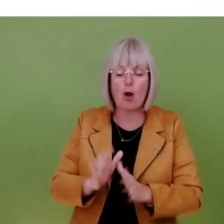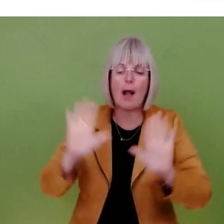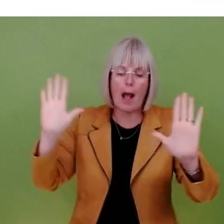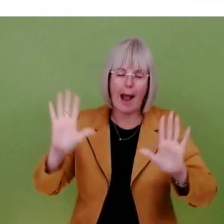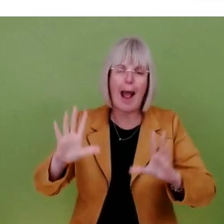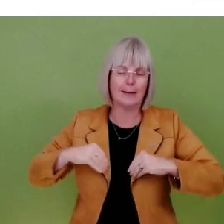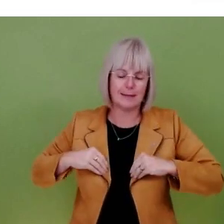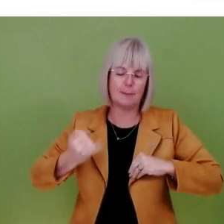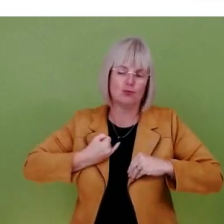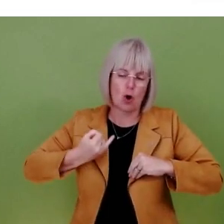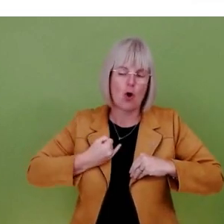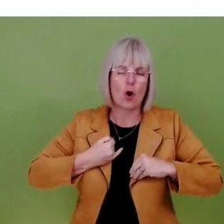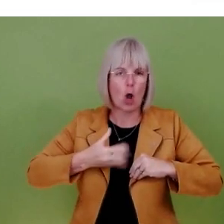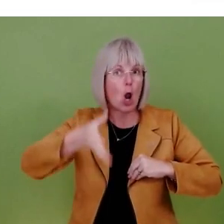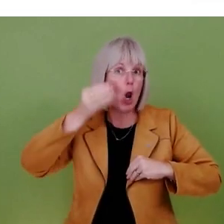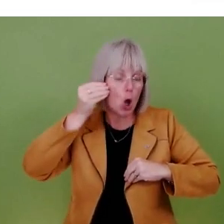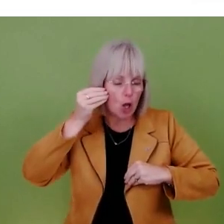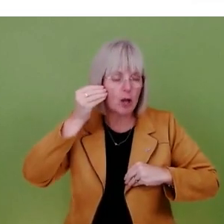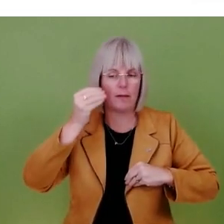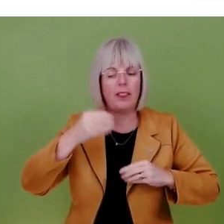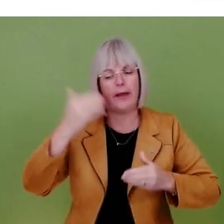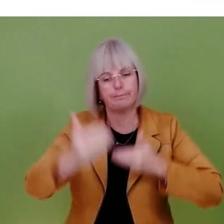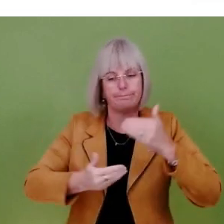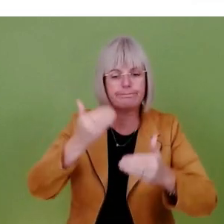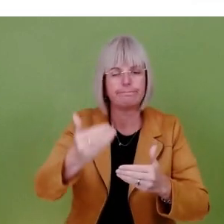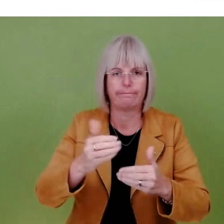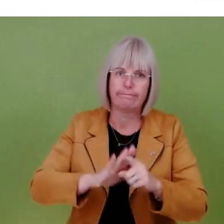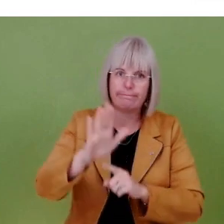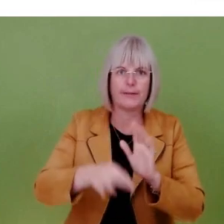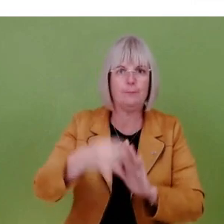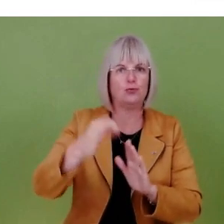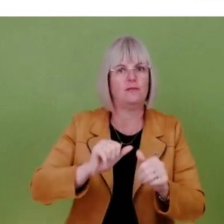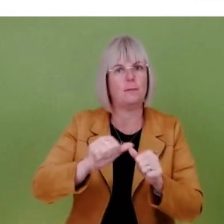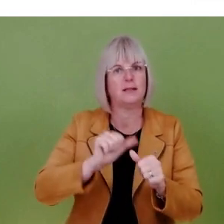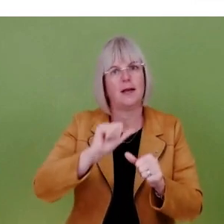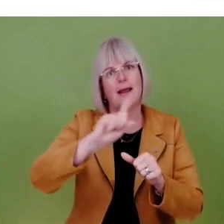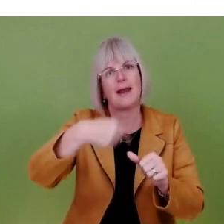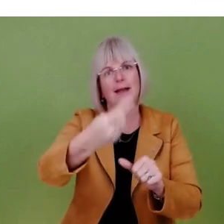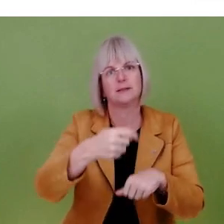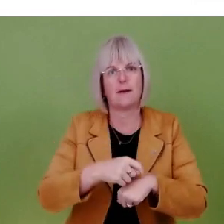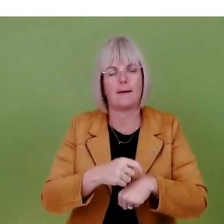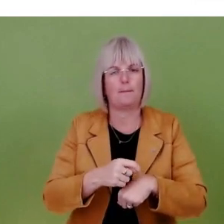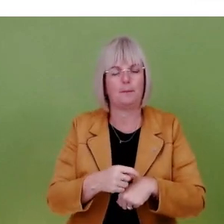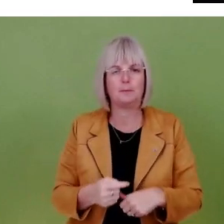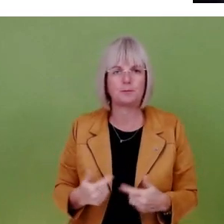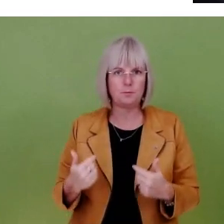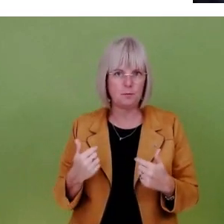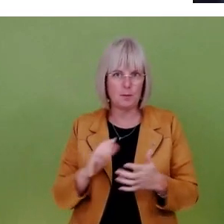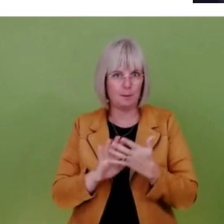time. And that way we don't get stuck and we don't get paralysed by failure.